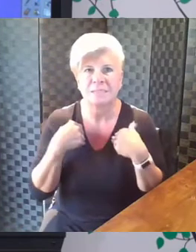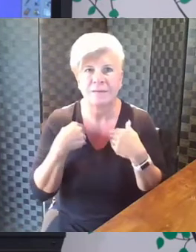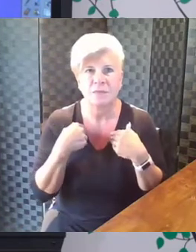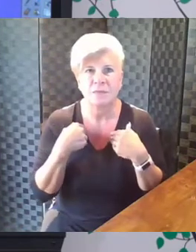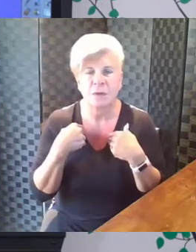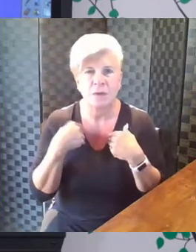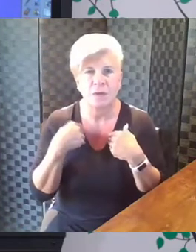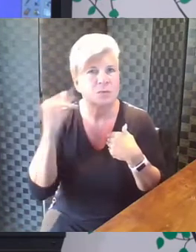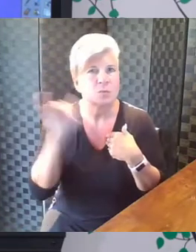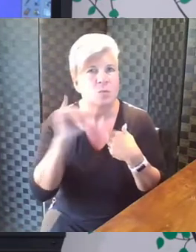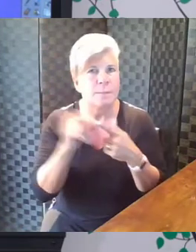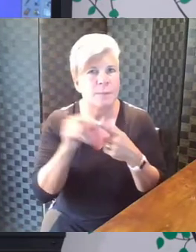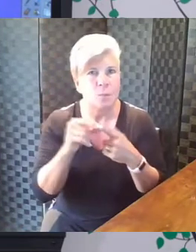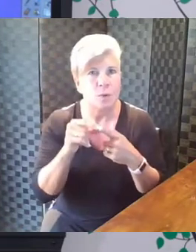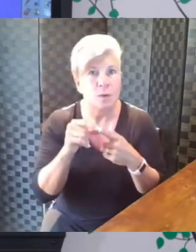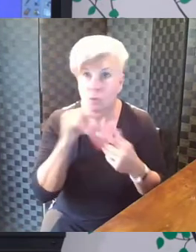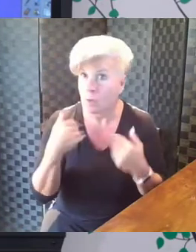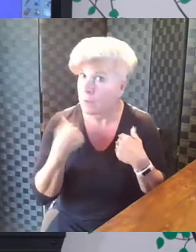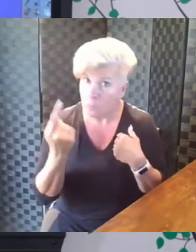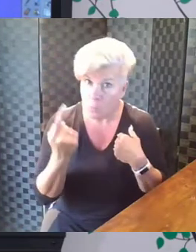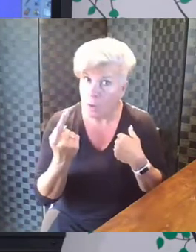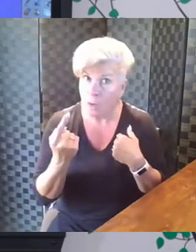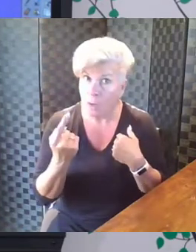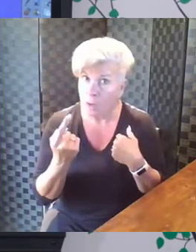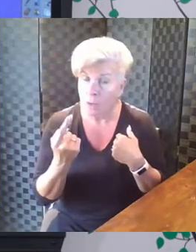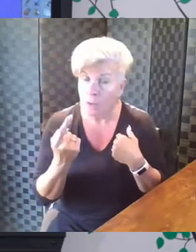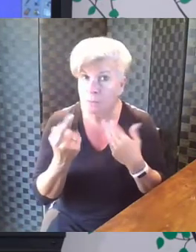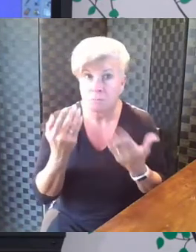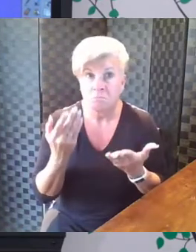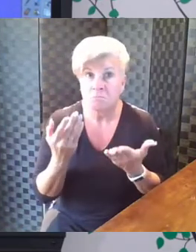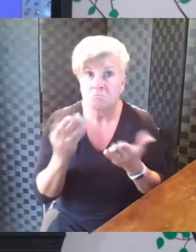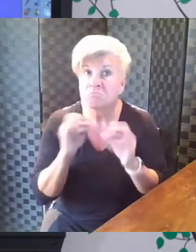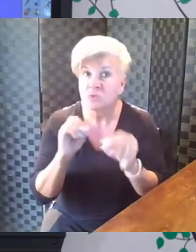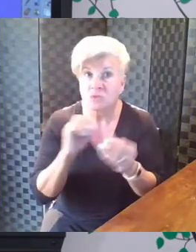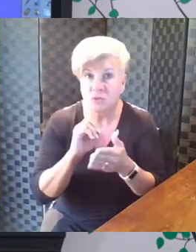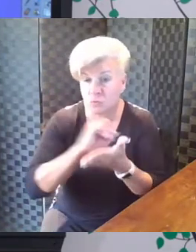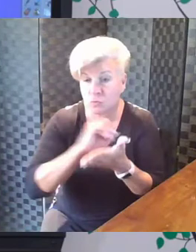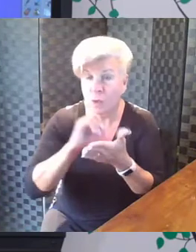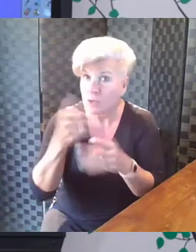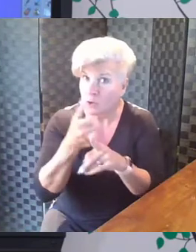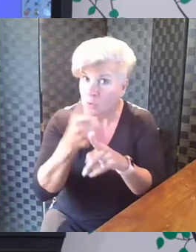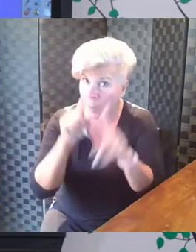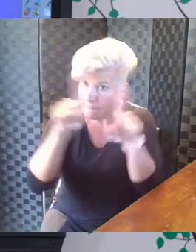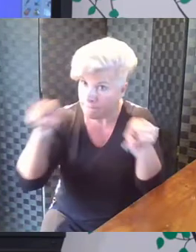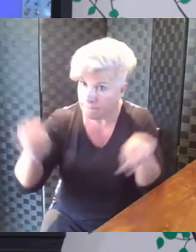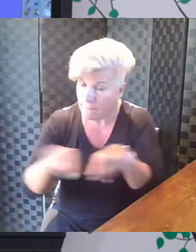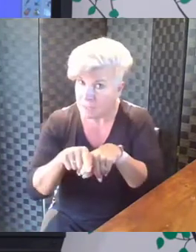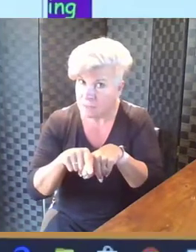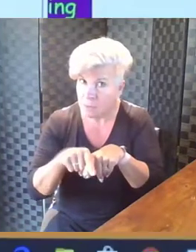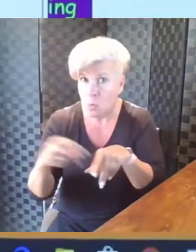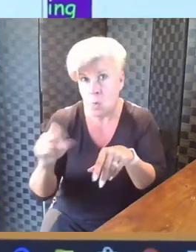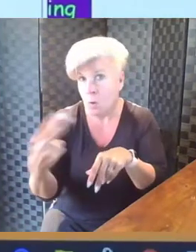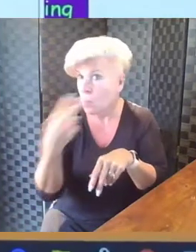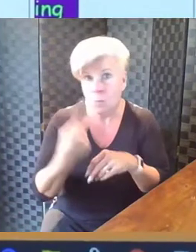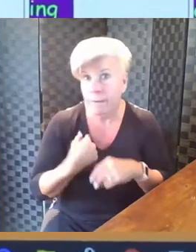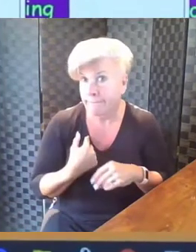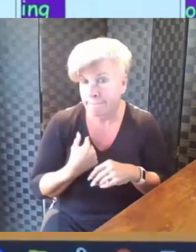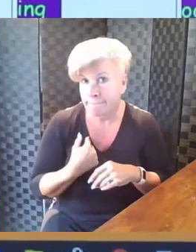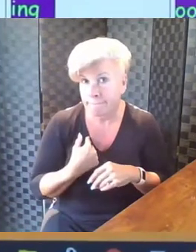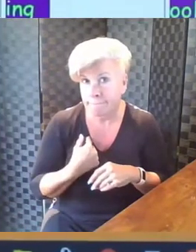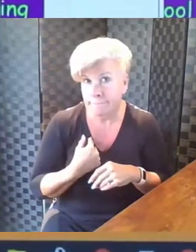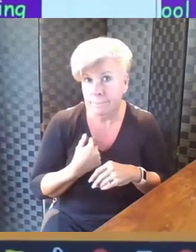some rhyming words in it. If you don't have this box or this paper, you can make boxes on your own right now, or you can just watch.